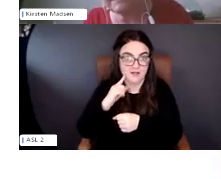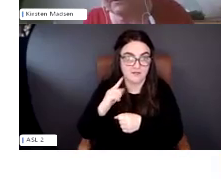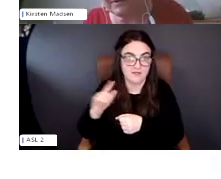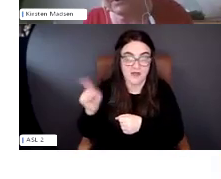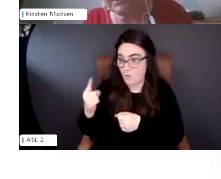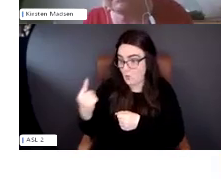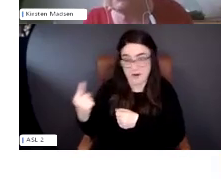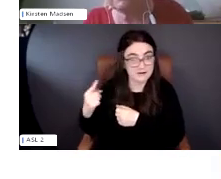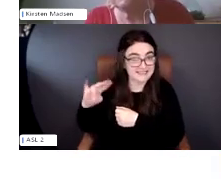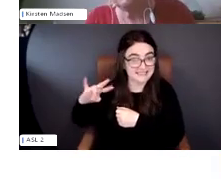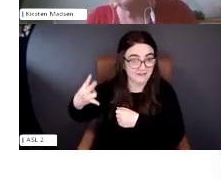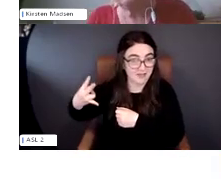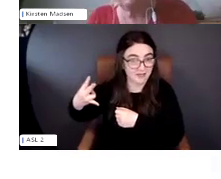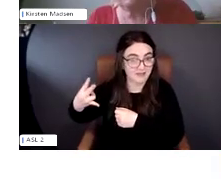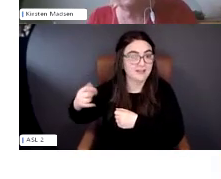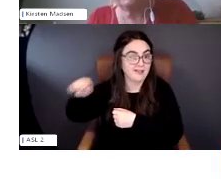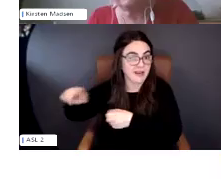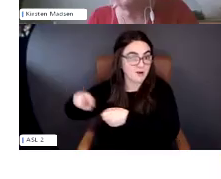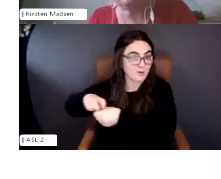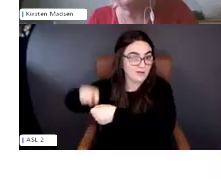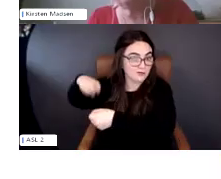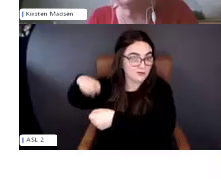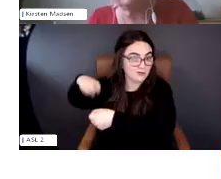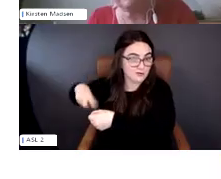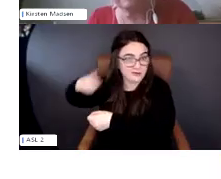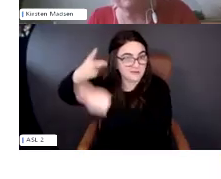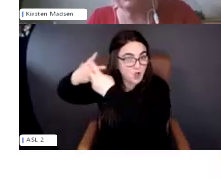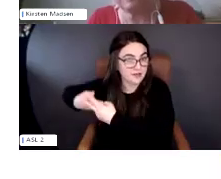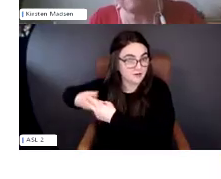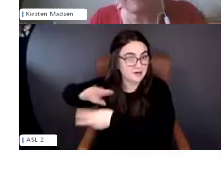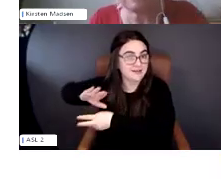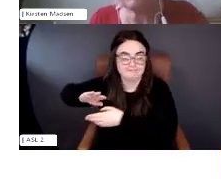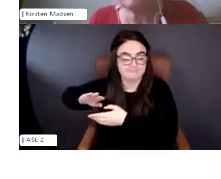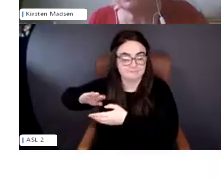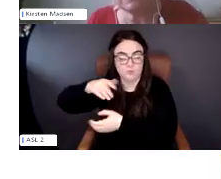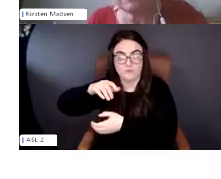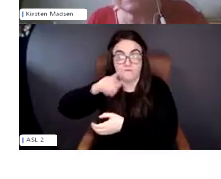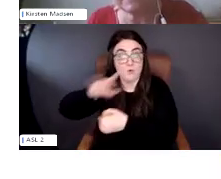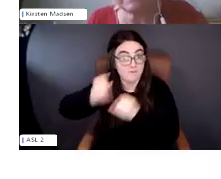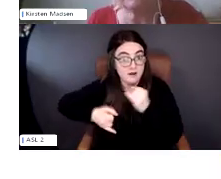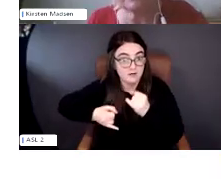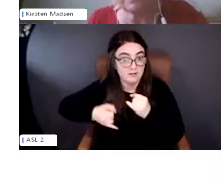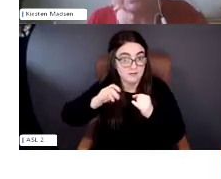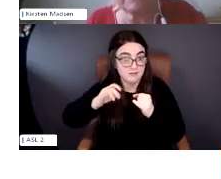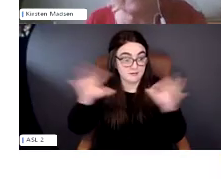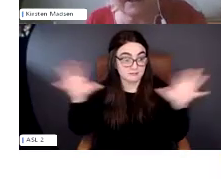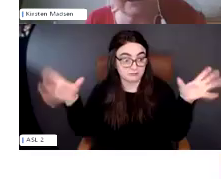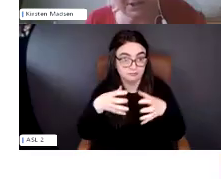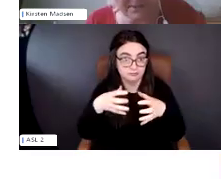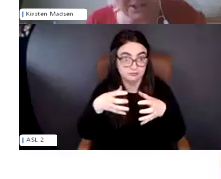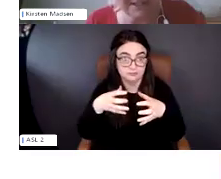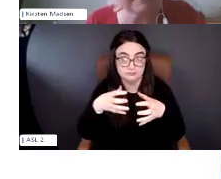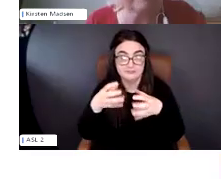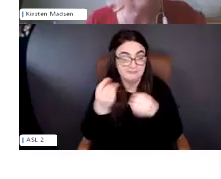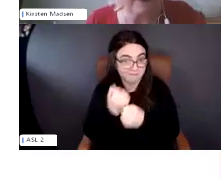site that withdrew for our final evaluation. So it was just those 6 sites with regard to the evaluation